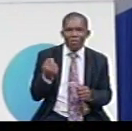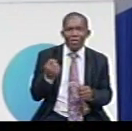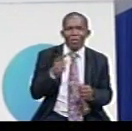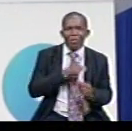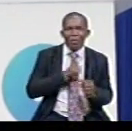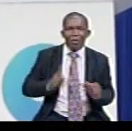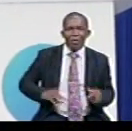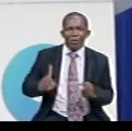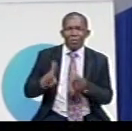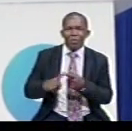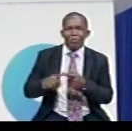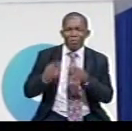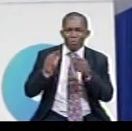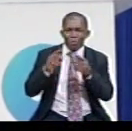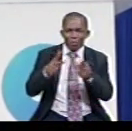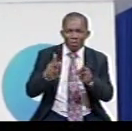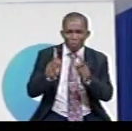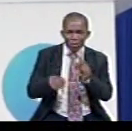people.